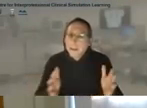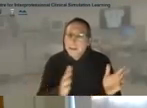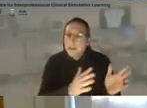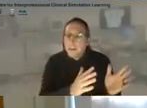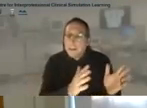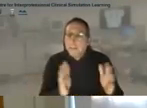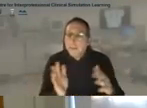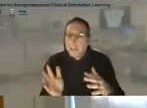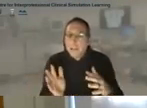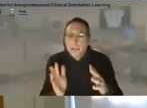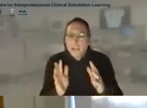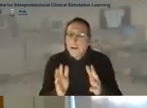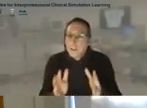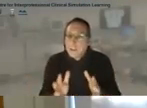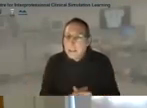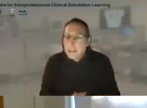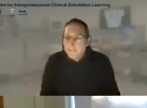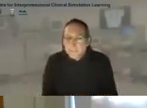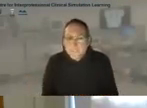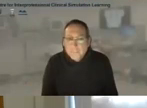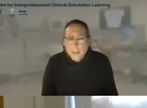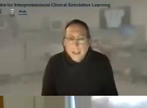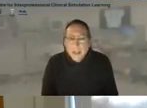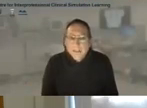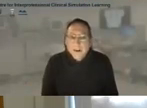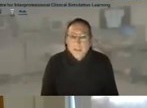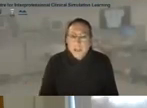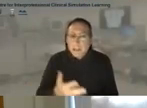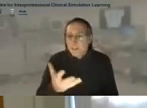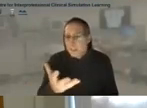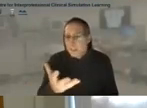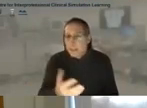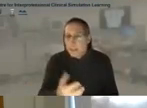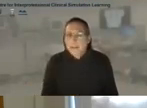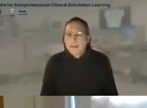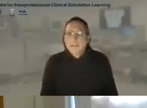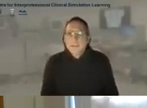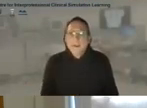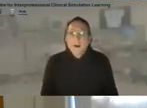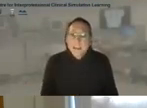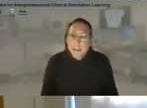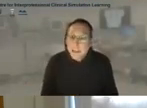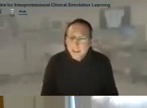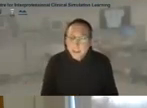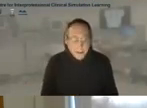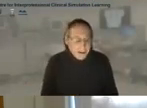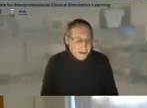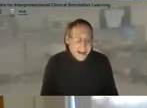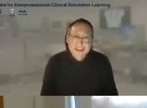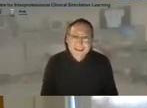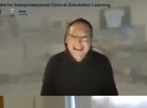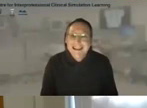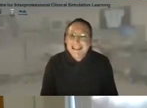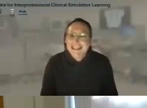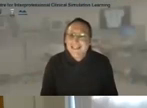And it's a bridge to the conversation. And the conversation, as you can see, some content here